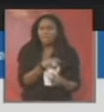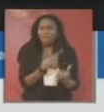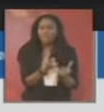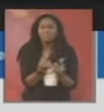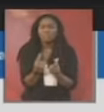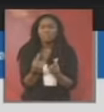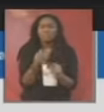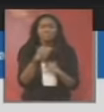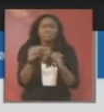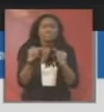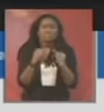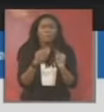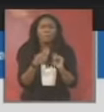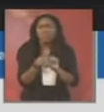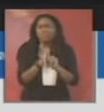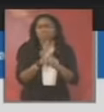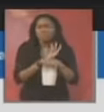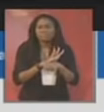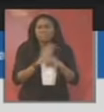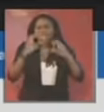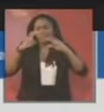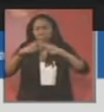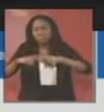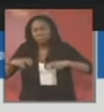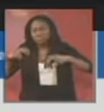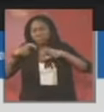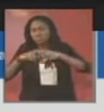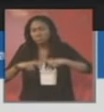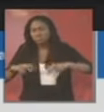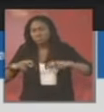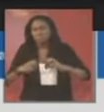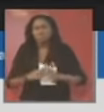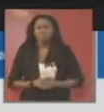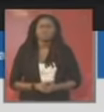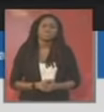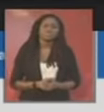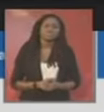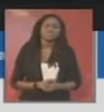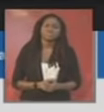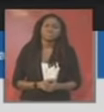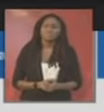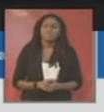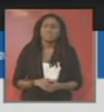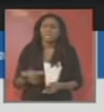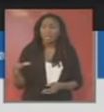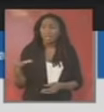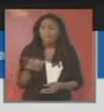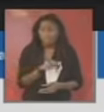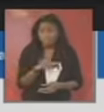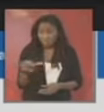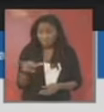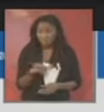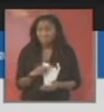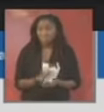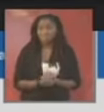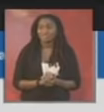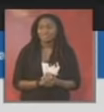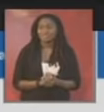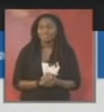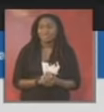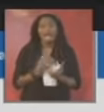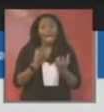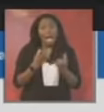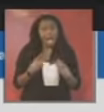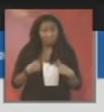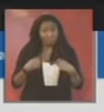of COVID response and research at the CCHSRD, as well as critically the vaccine